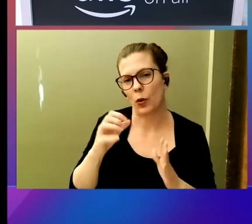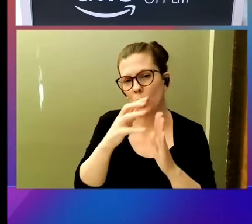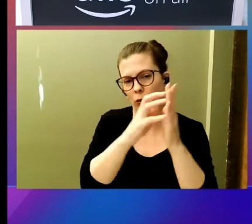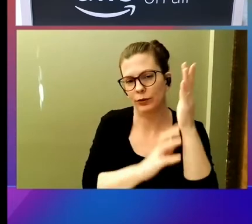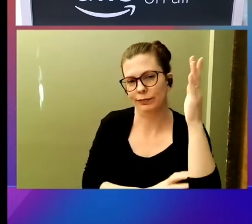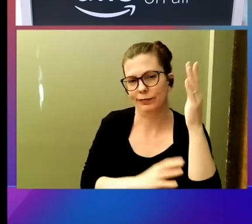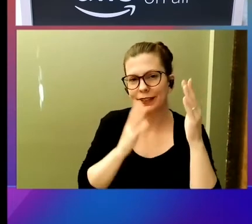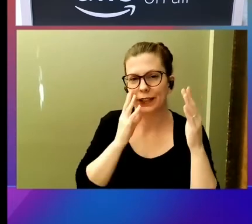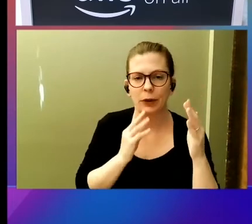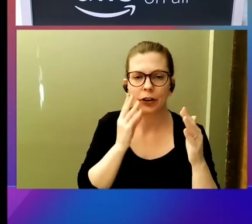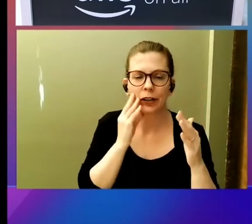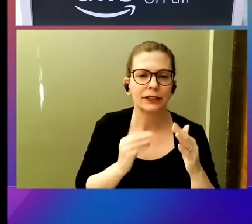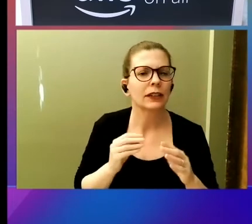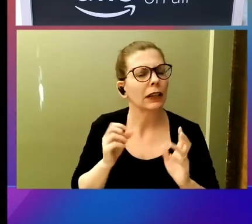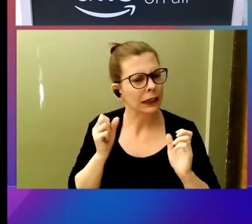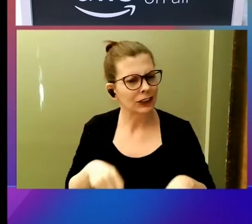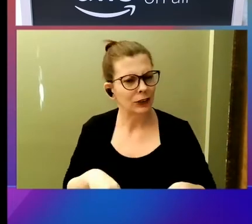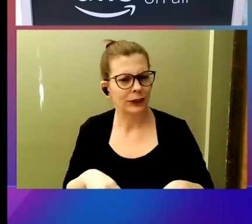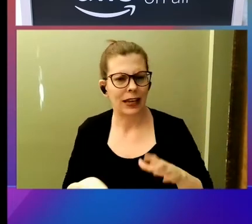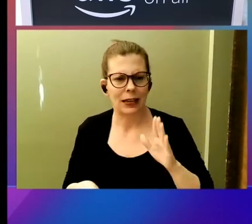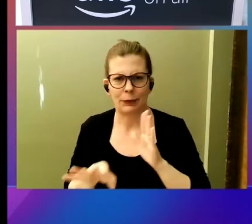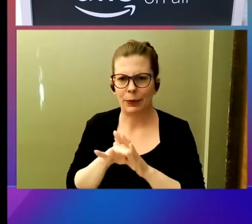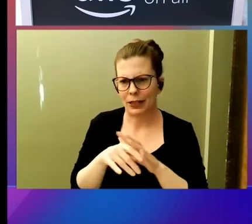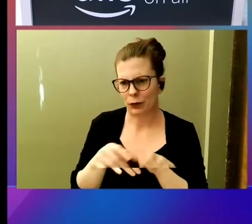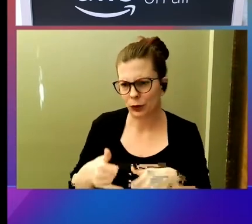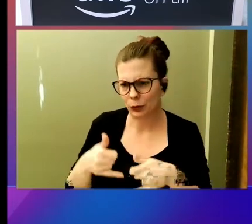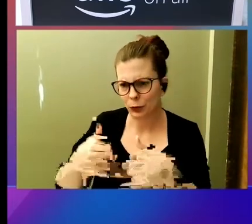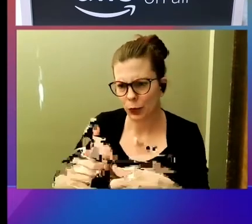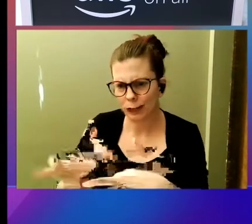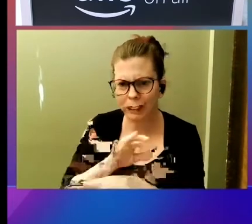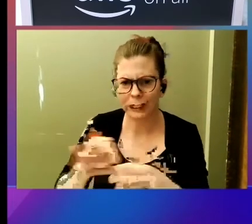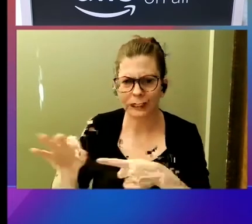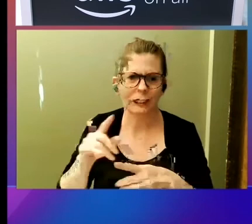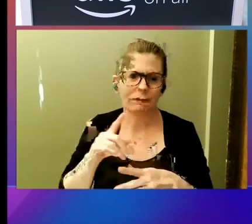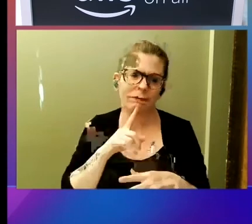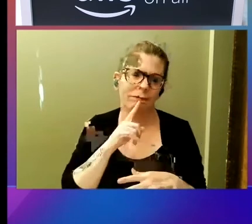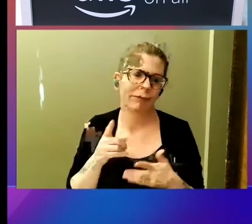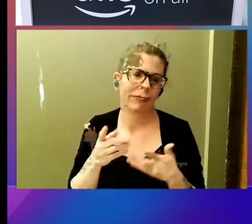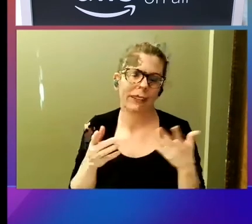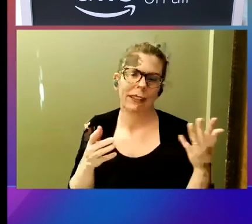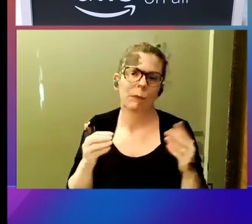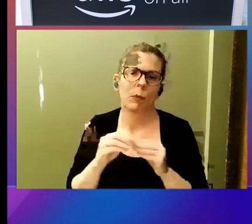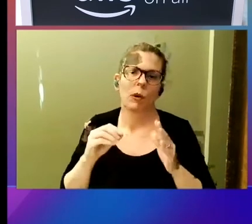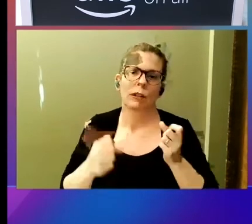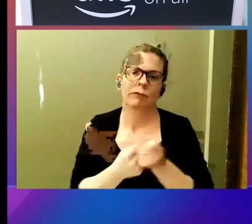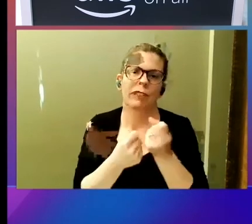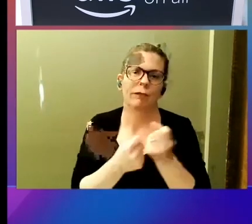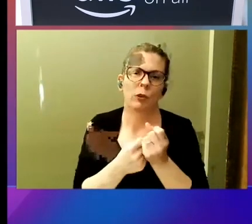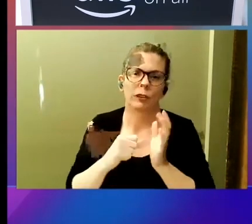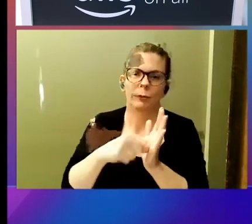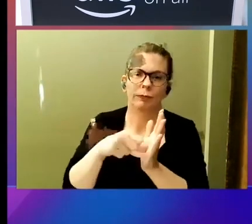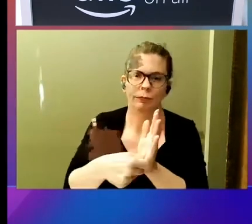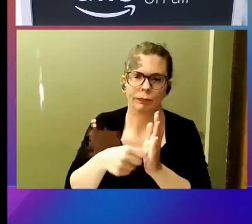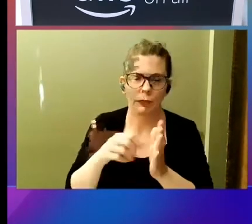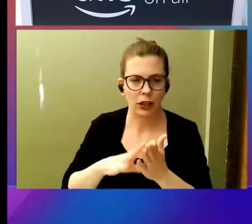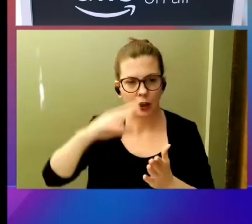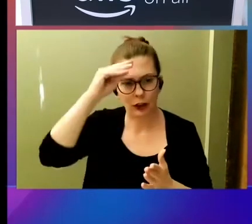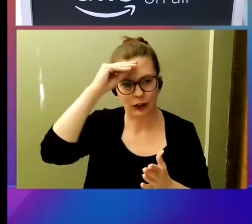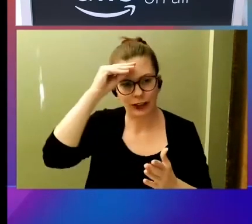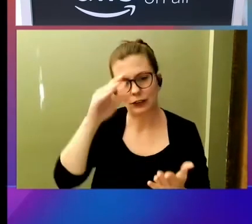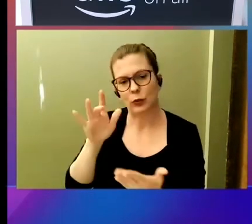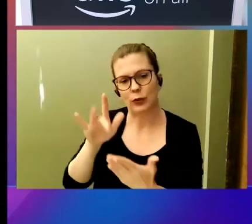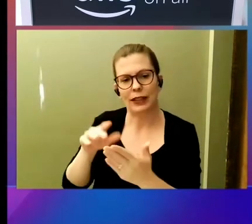they can choose their reward function, which is basically core of reinforcement learning. Let's pick the follow the center line for now.